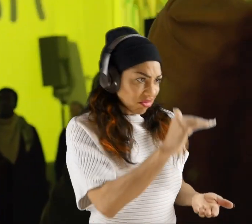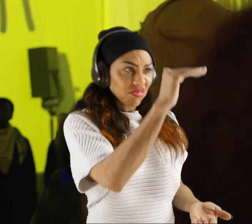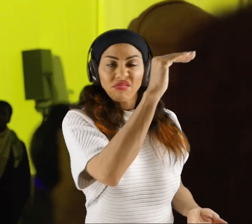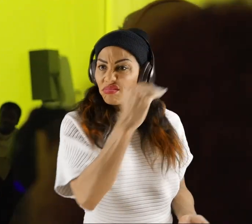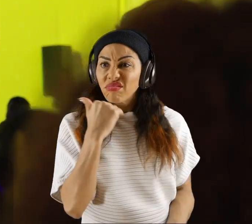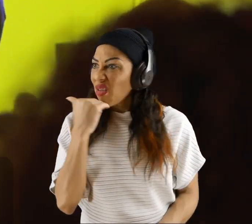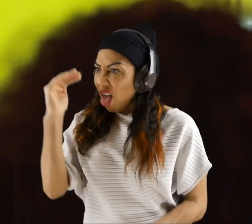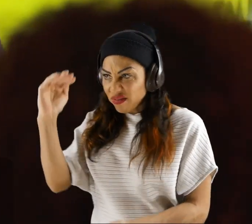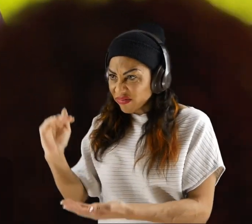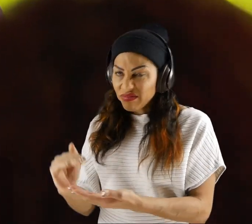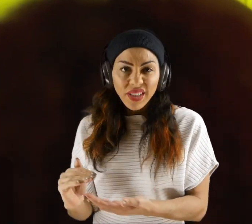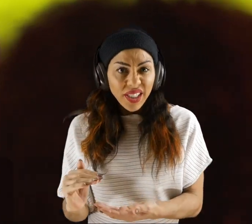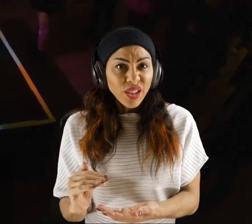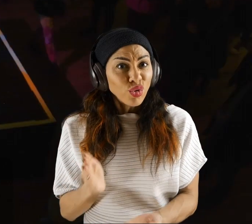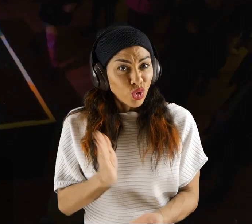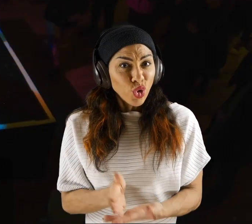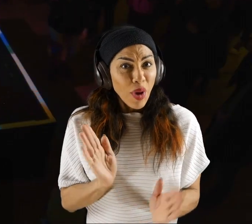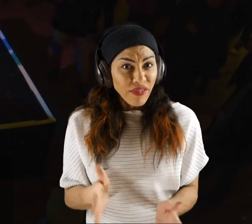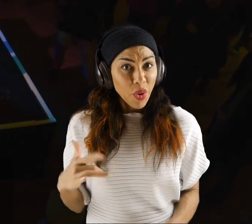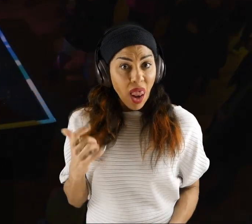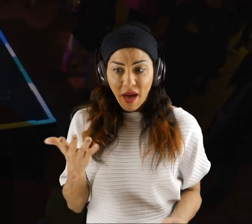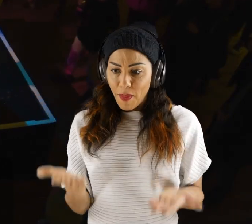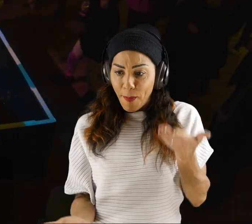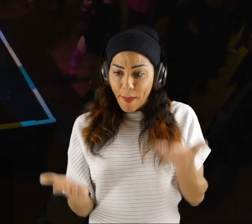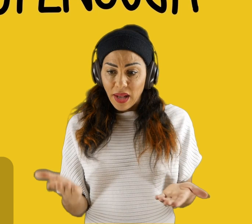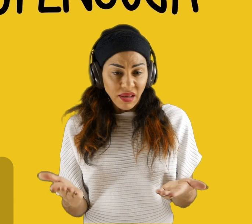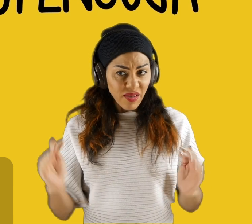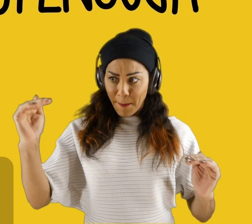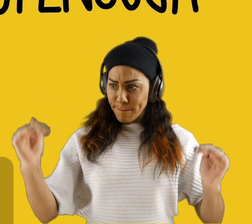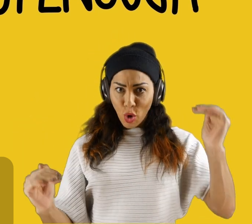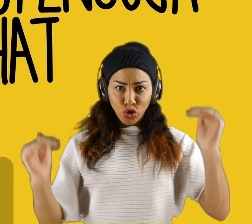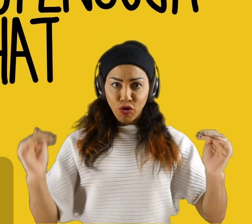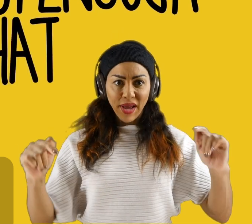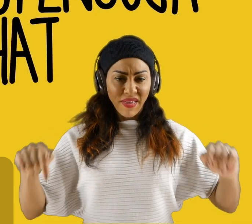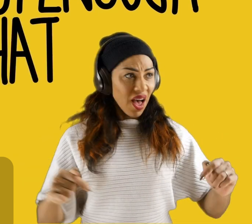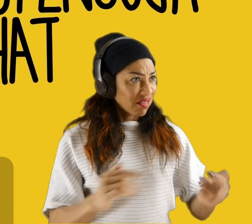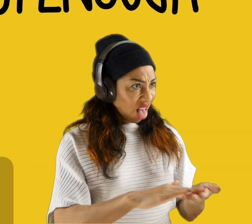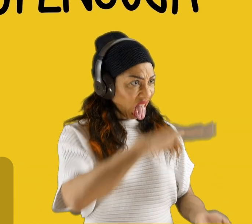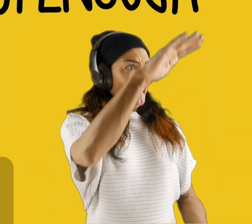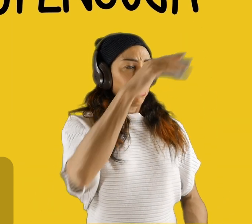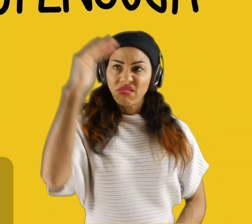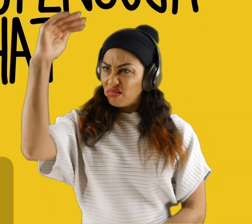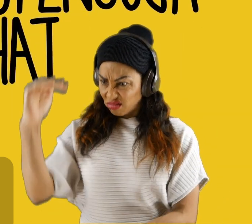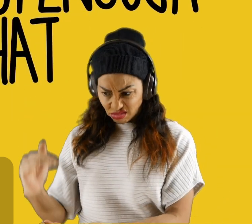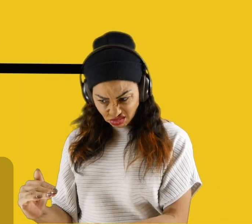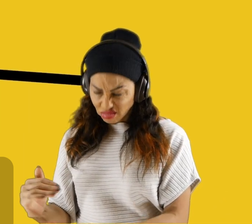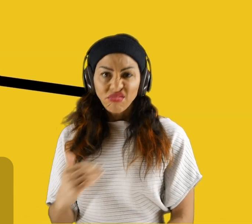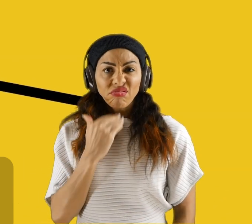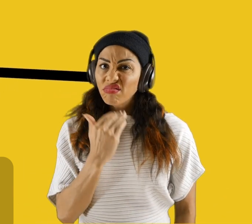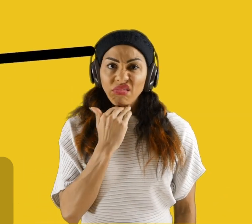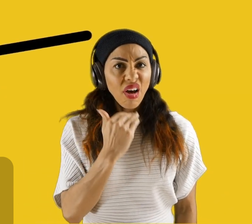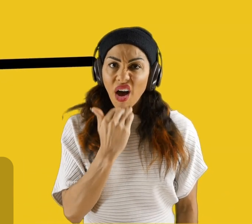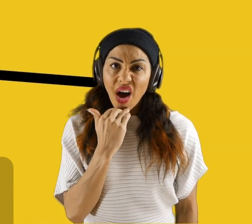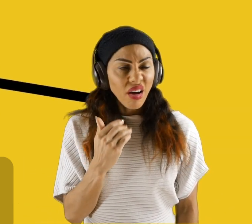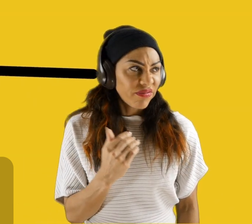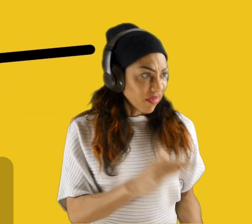not enough that. To say life is a balancing act, and if you don't feel right, moderate that. I said too much this, not enough that. I said too much this, not enough that. Too much